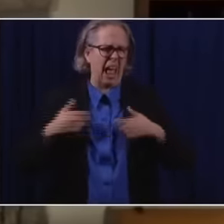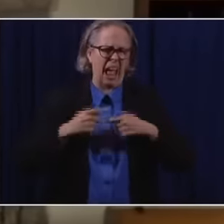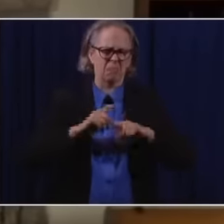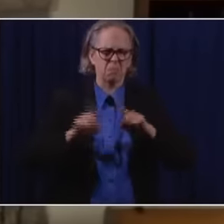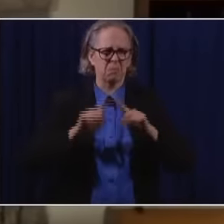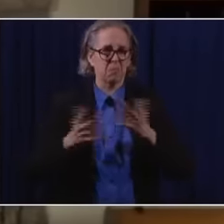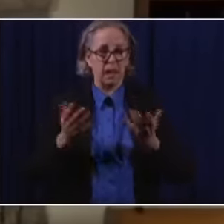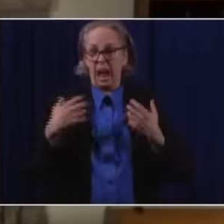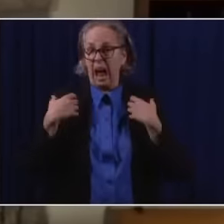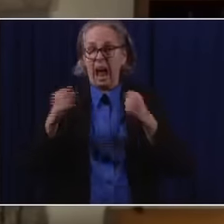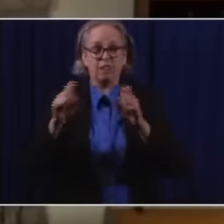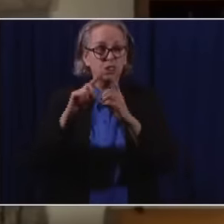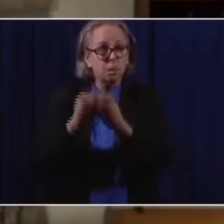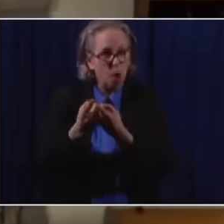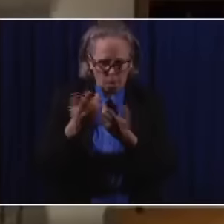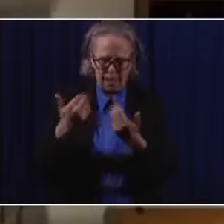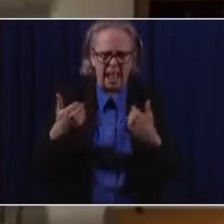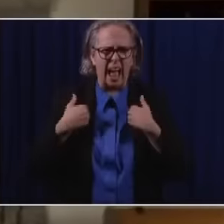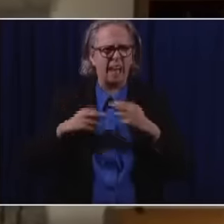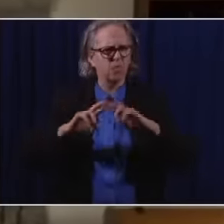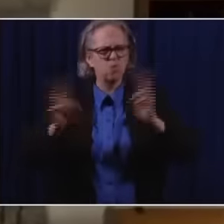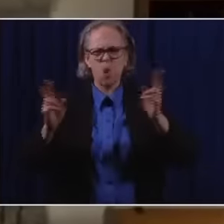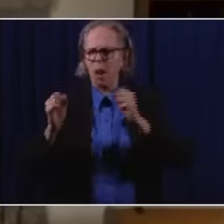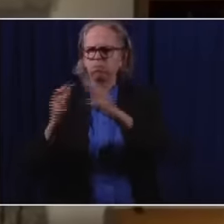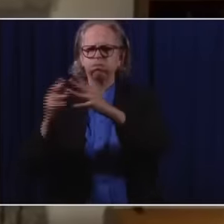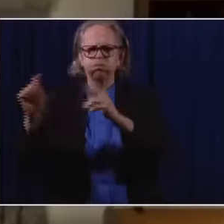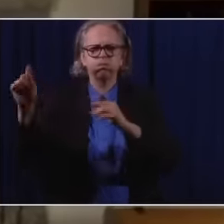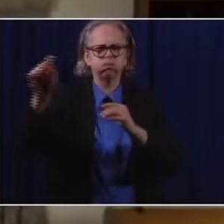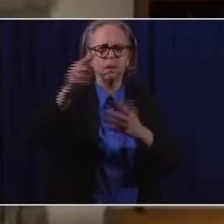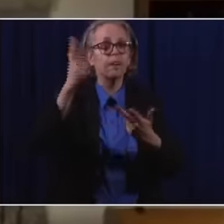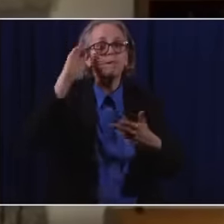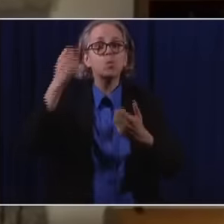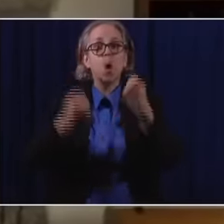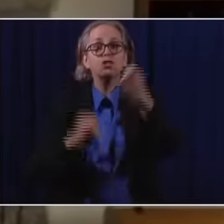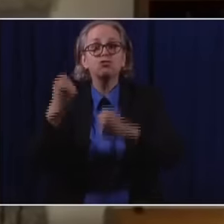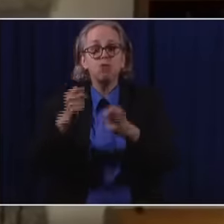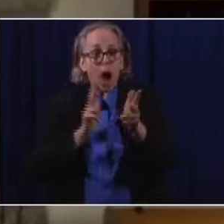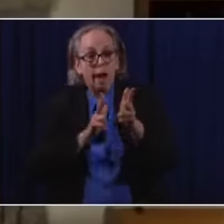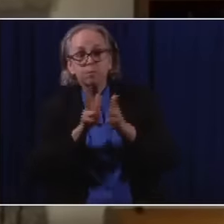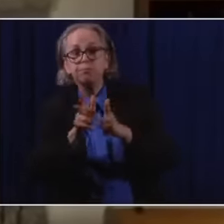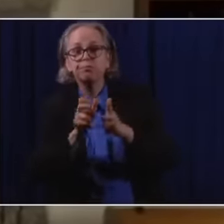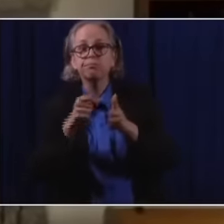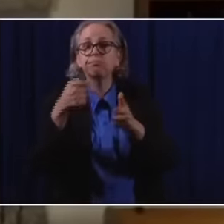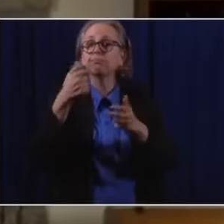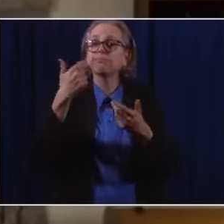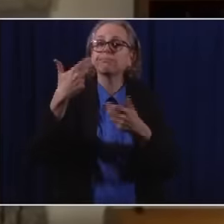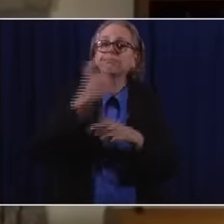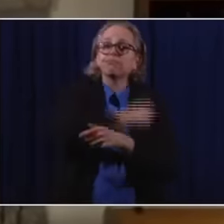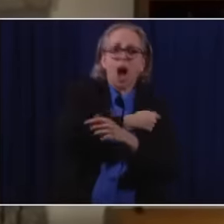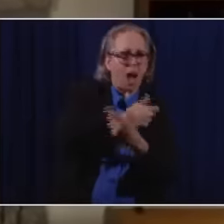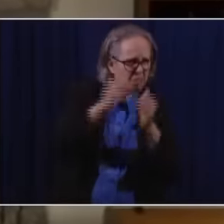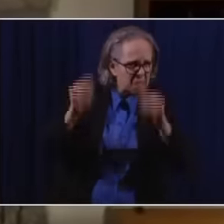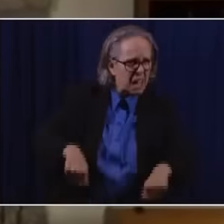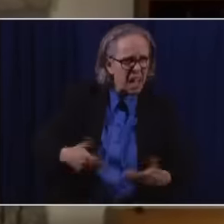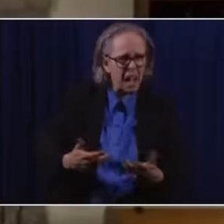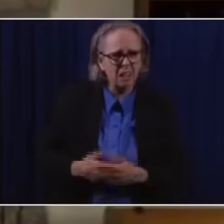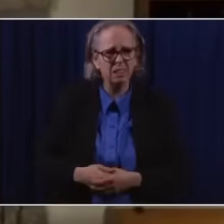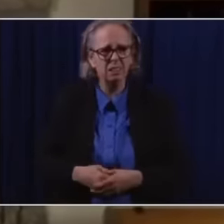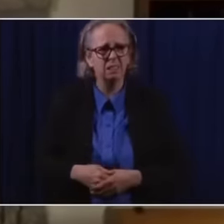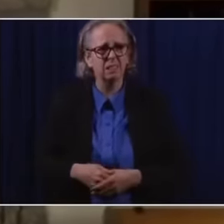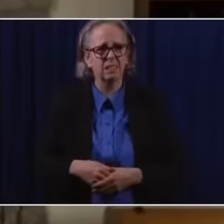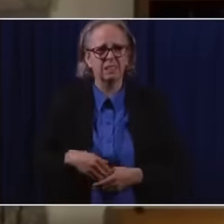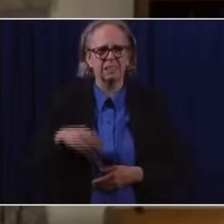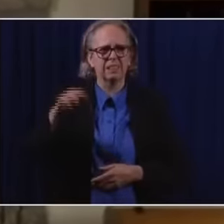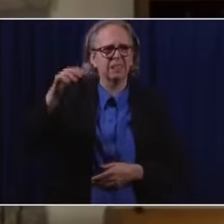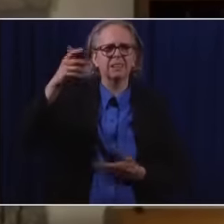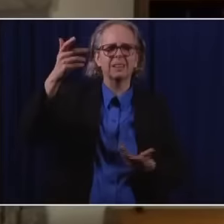and curbside flu clinics. For example, recently Perry County had a half-day drive-through flu